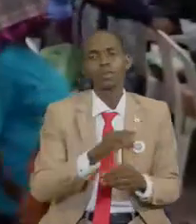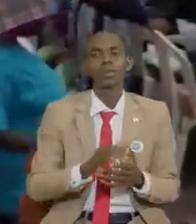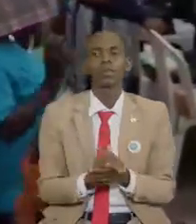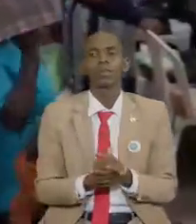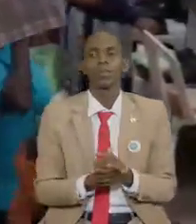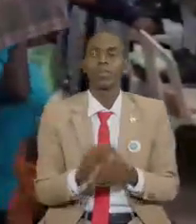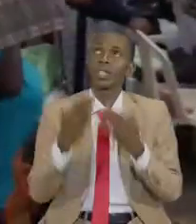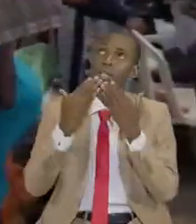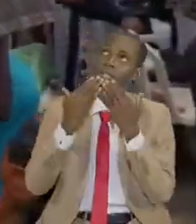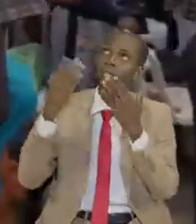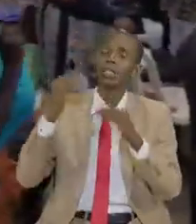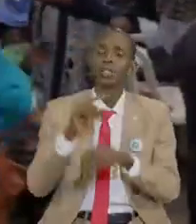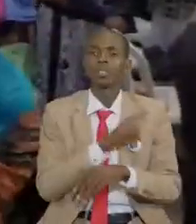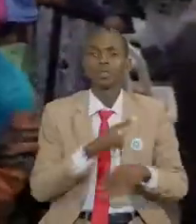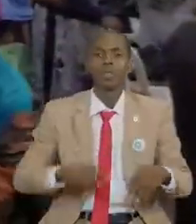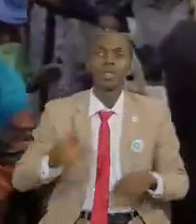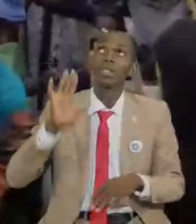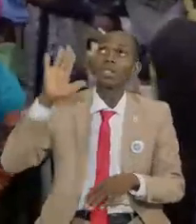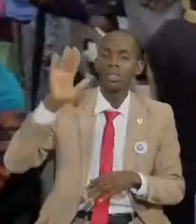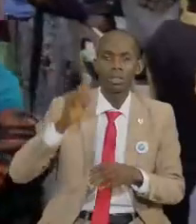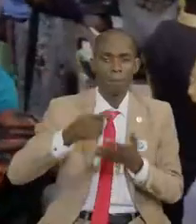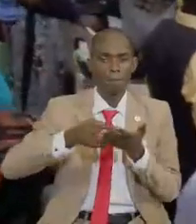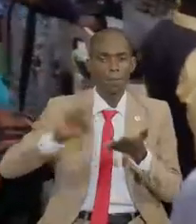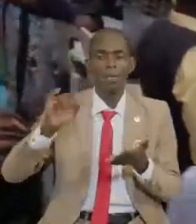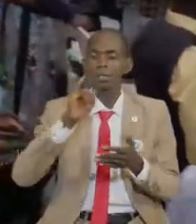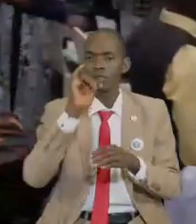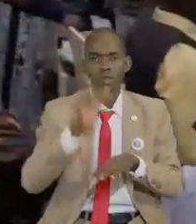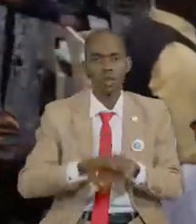Thank the Lord his mark is upon your life.